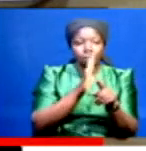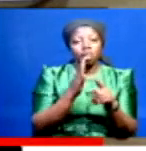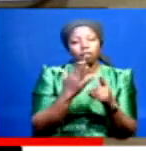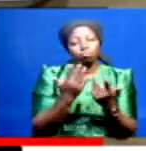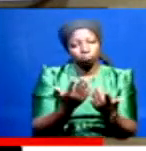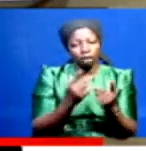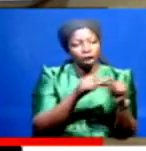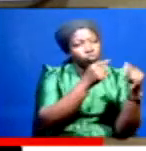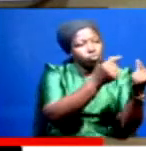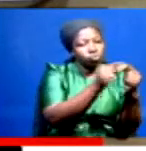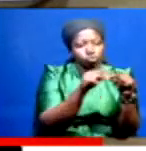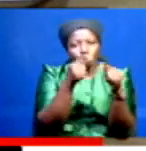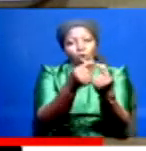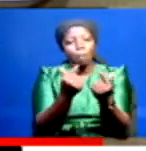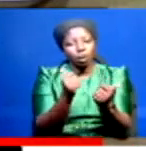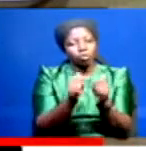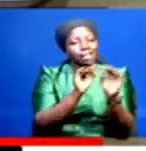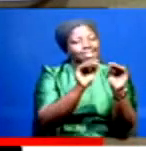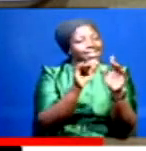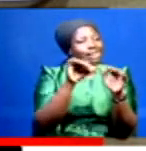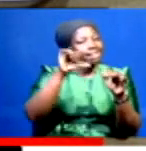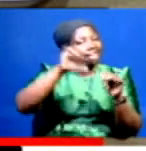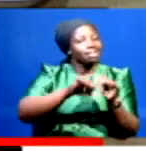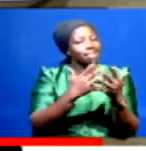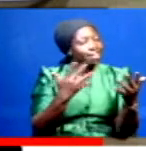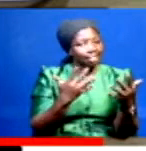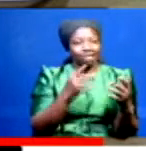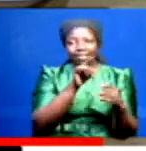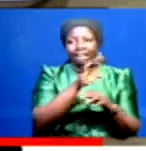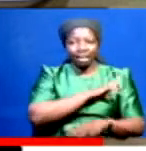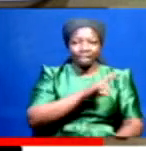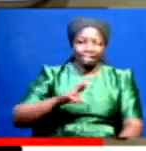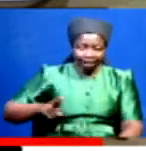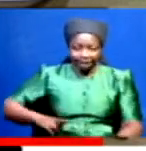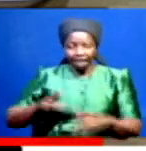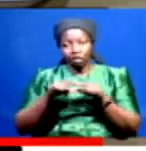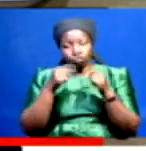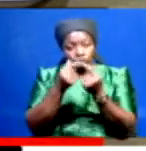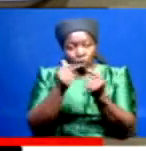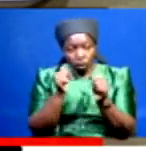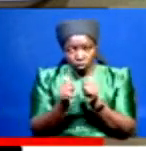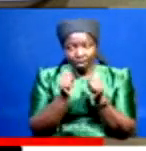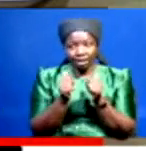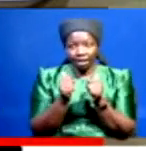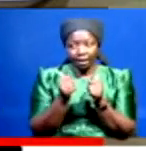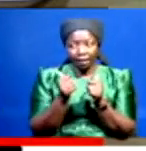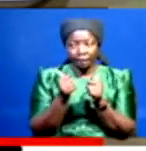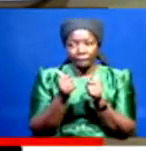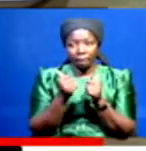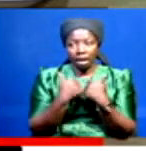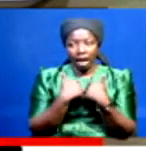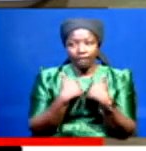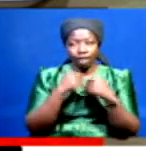been investigated are those religious sects that do not have